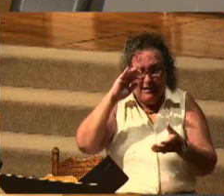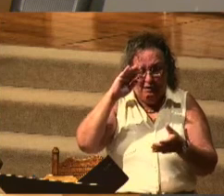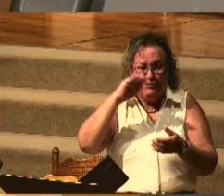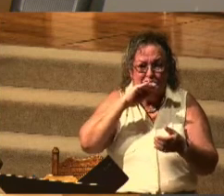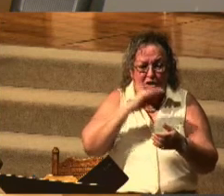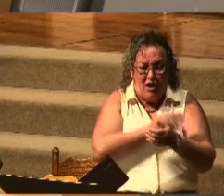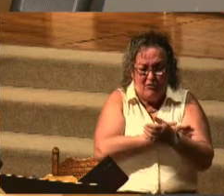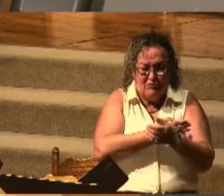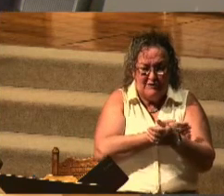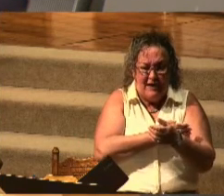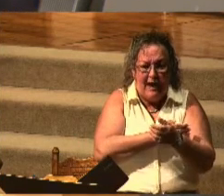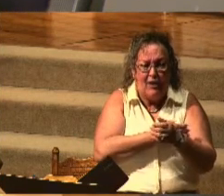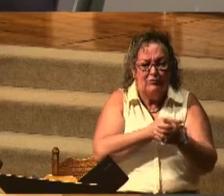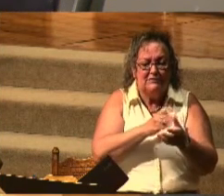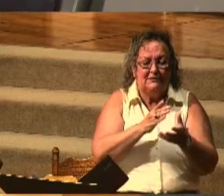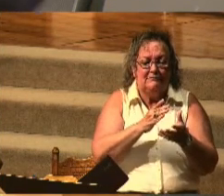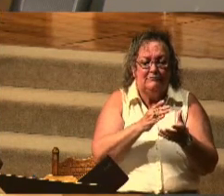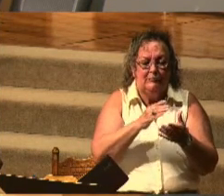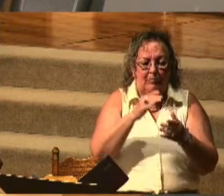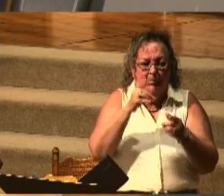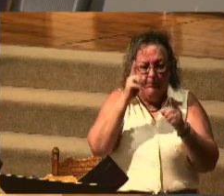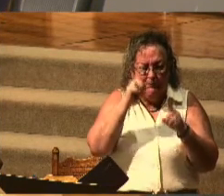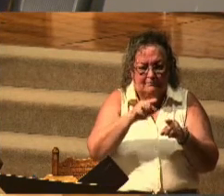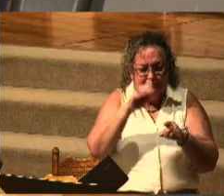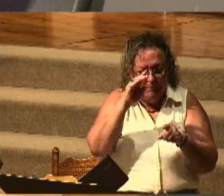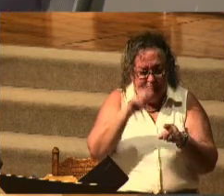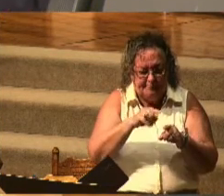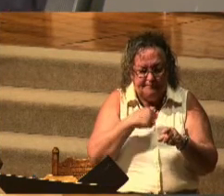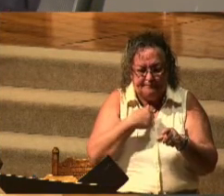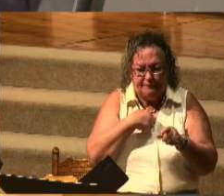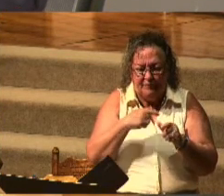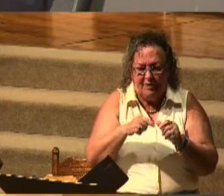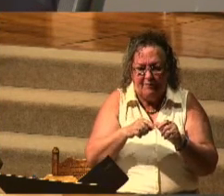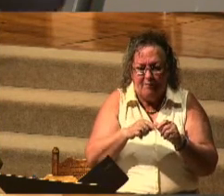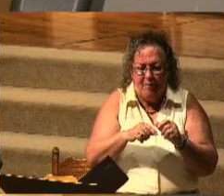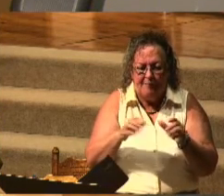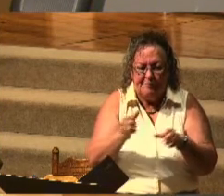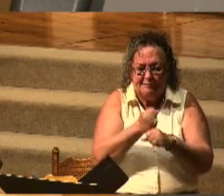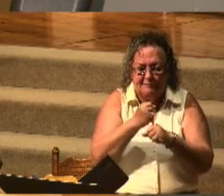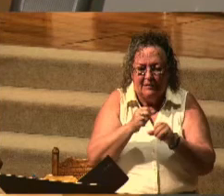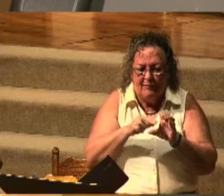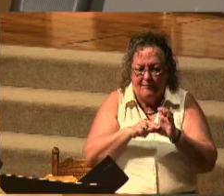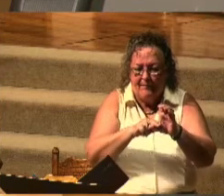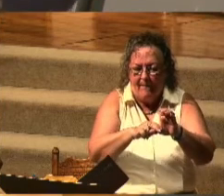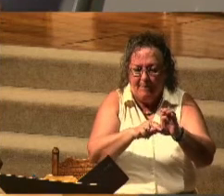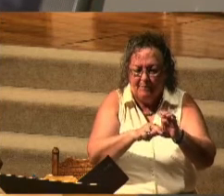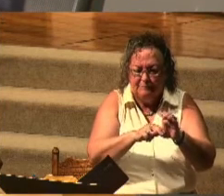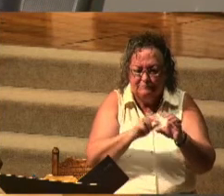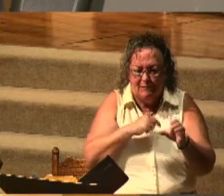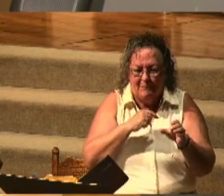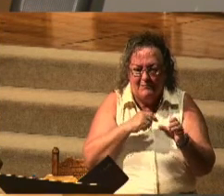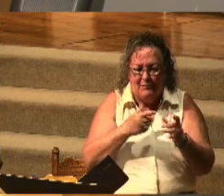But I used to have to send my friend Don Yance by, pick her up, and I'd be waiting around the corner.